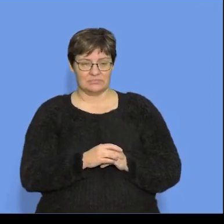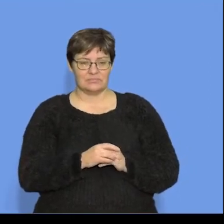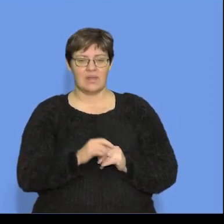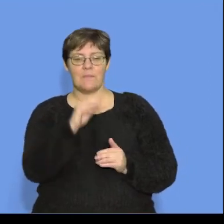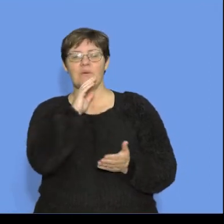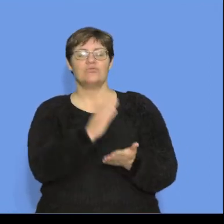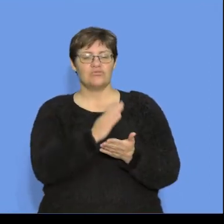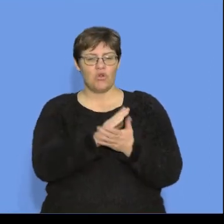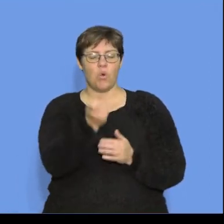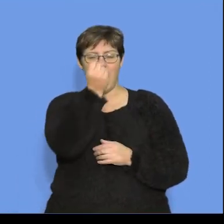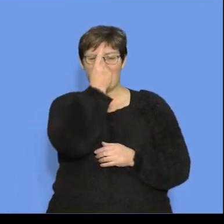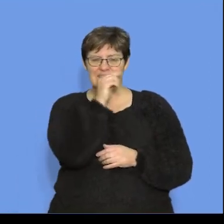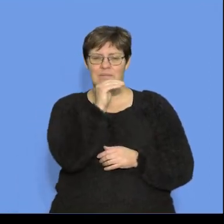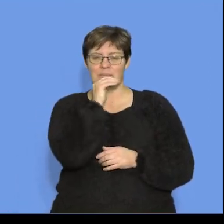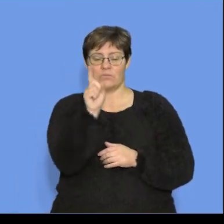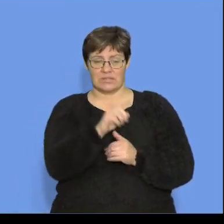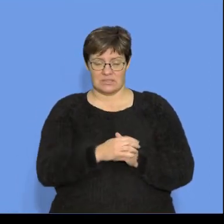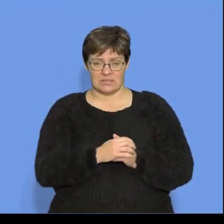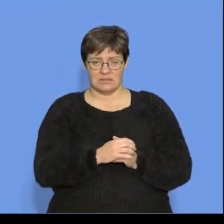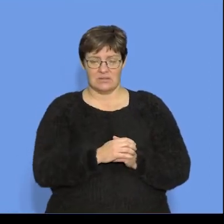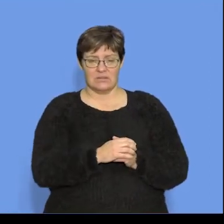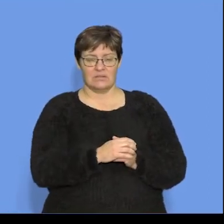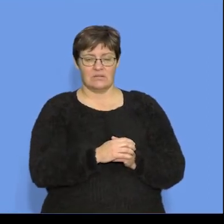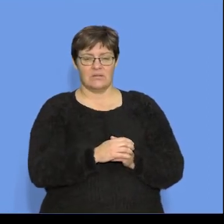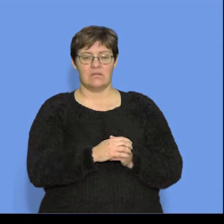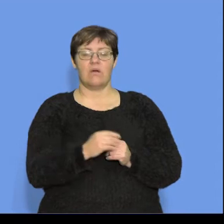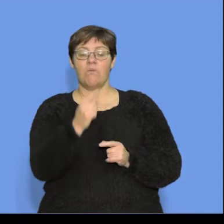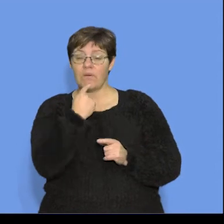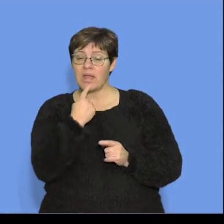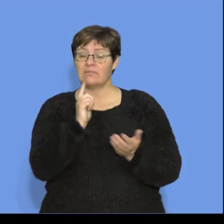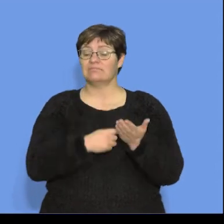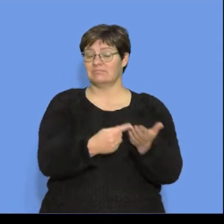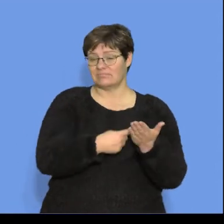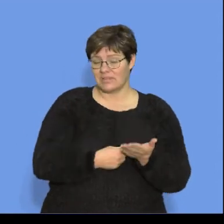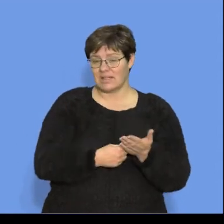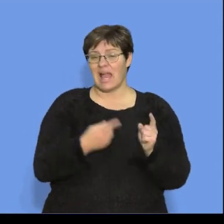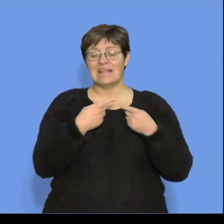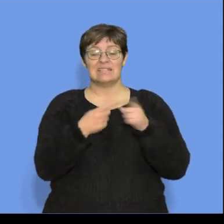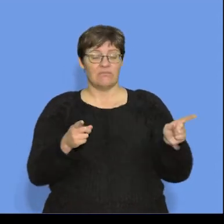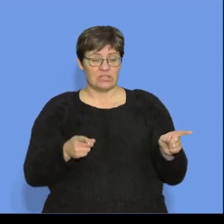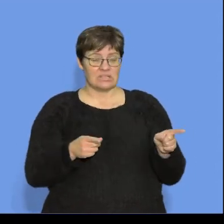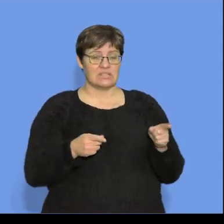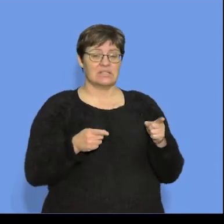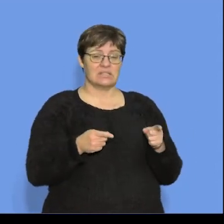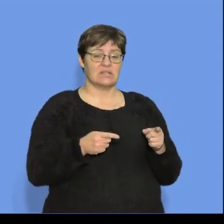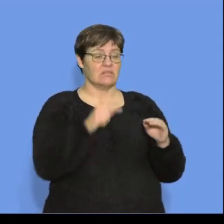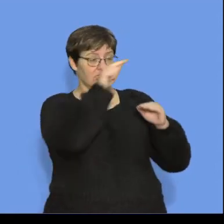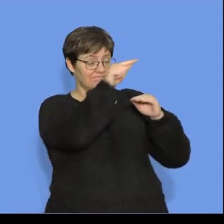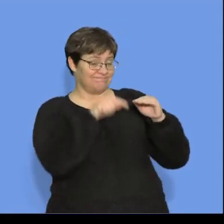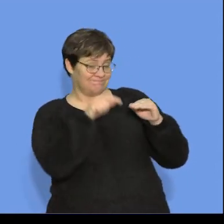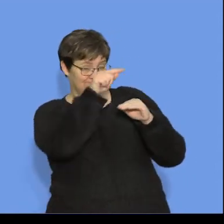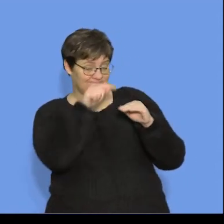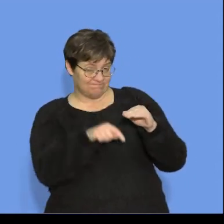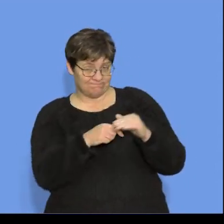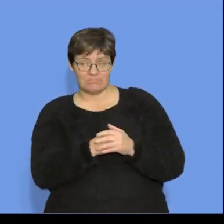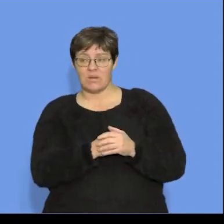that we understand what that means. When we're talking about the difference in numerator and denominator, I need